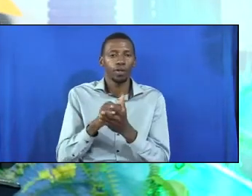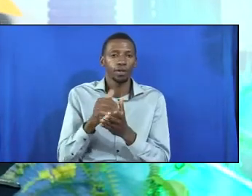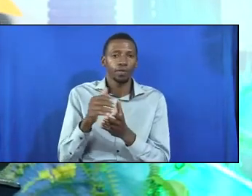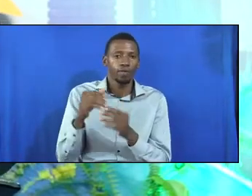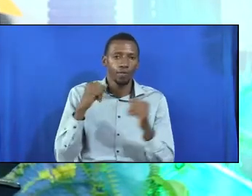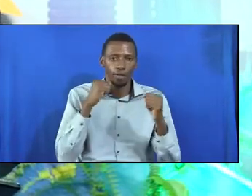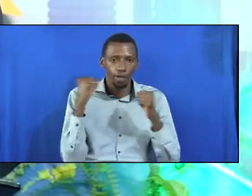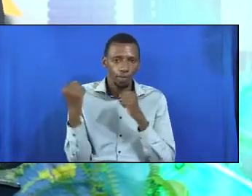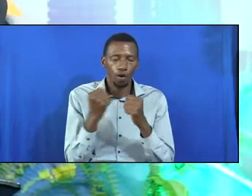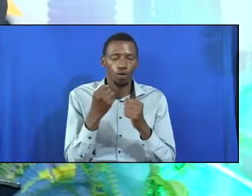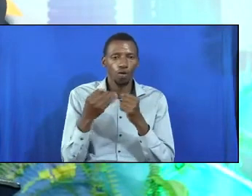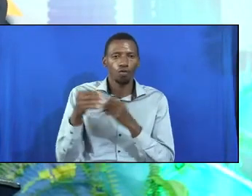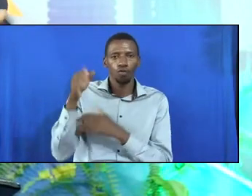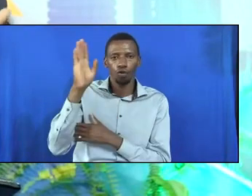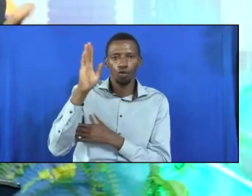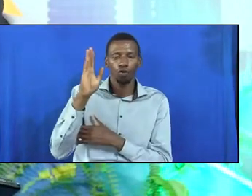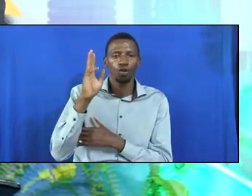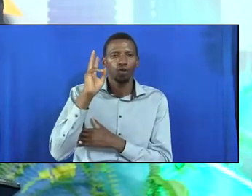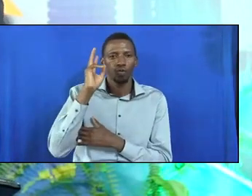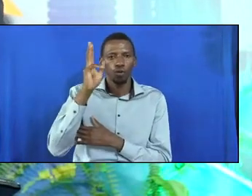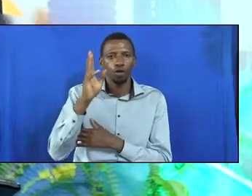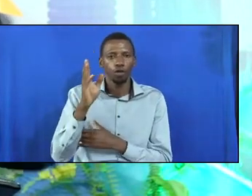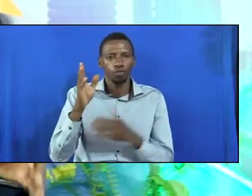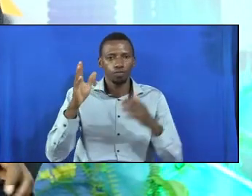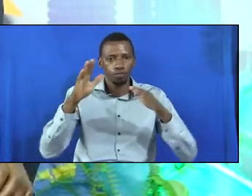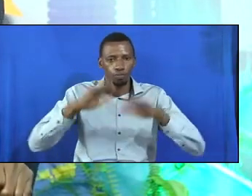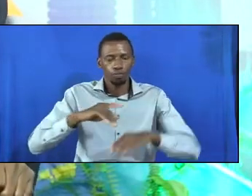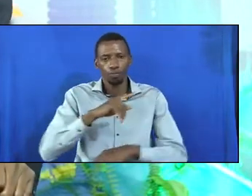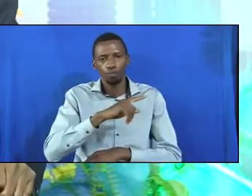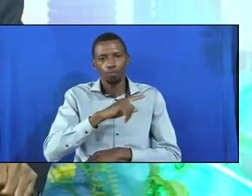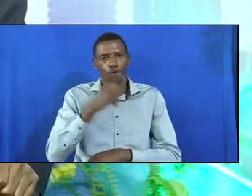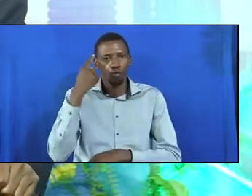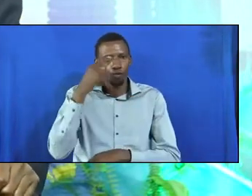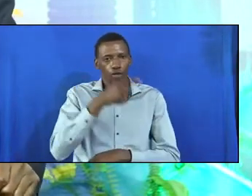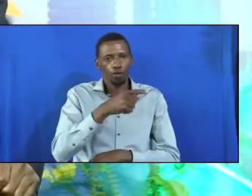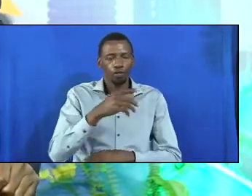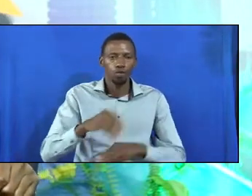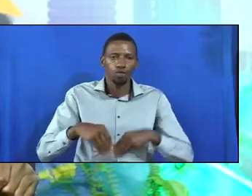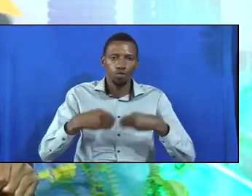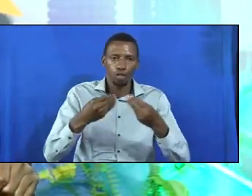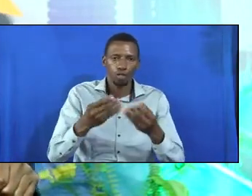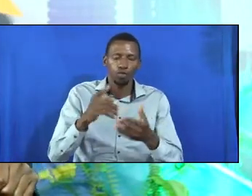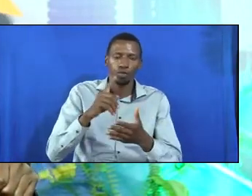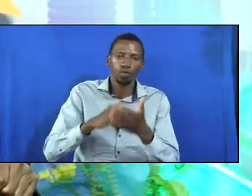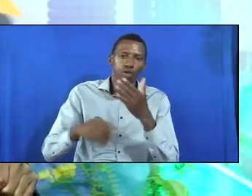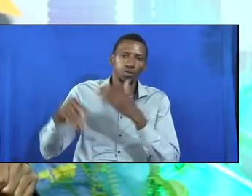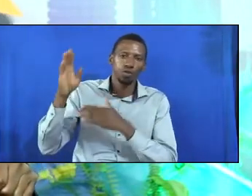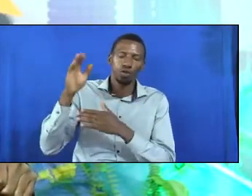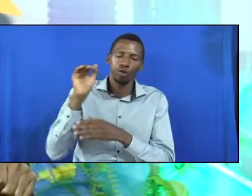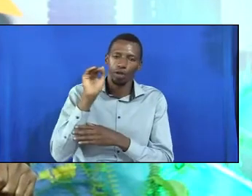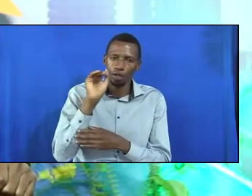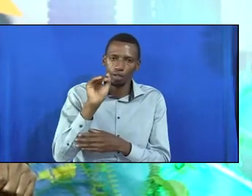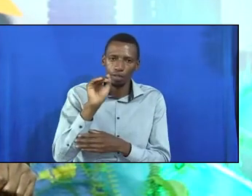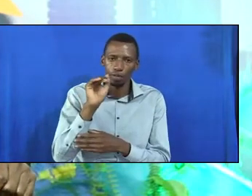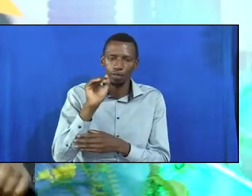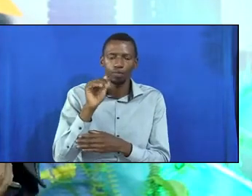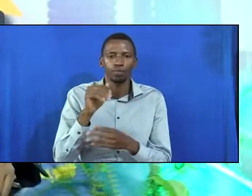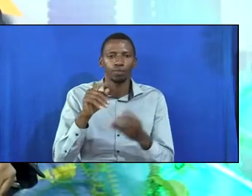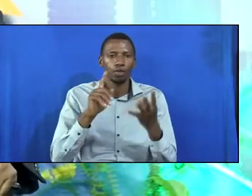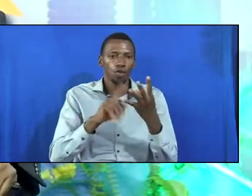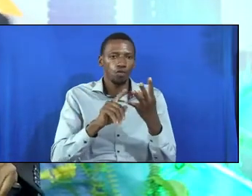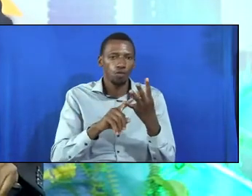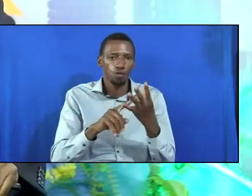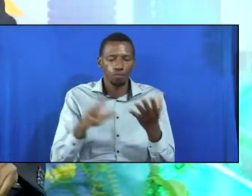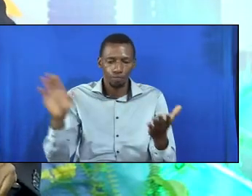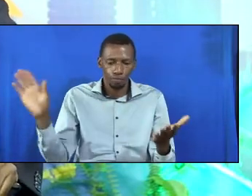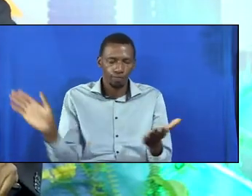may rest upon me, that I may be able to deliver what God has sent me in this church here. Fourth item,